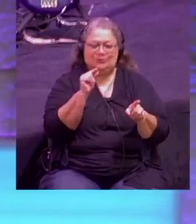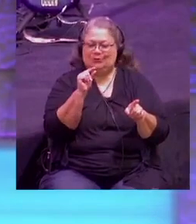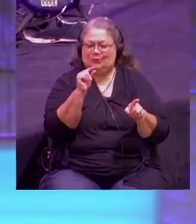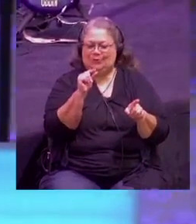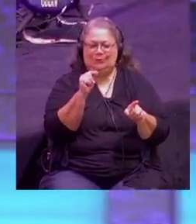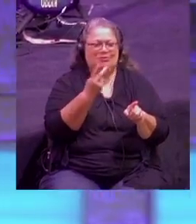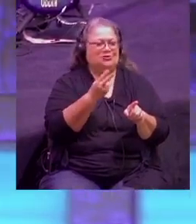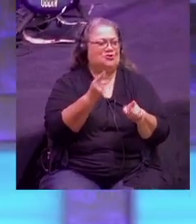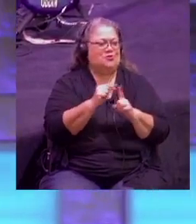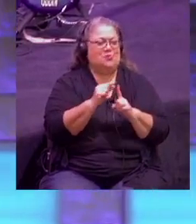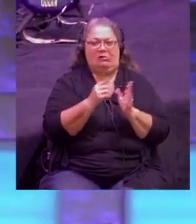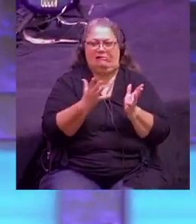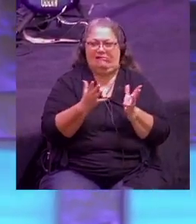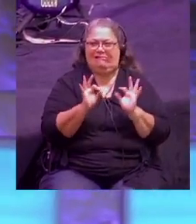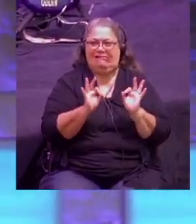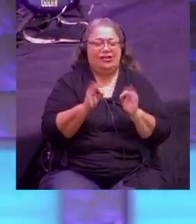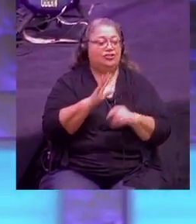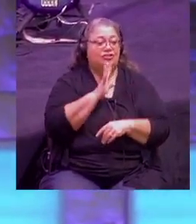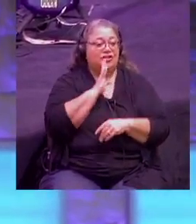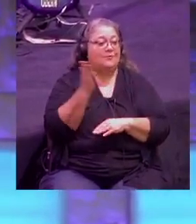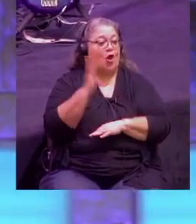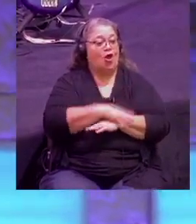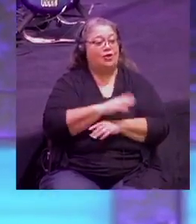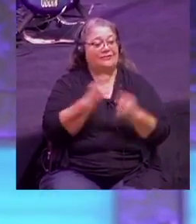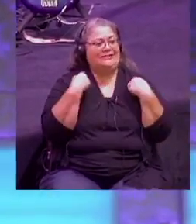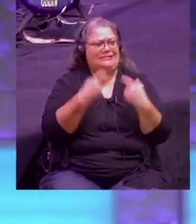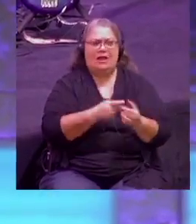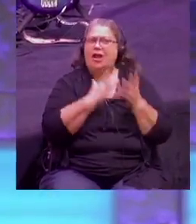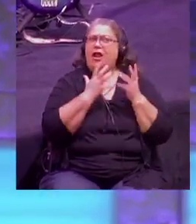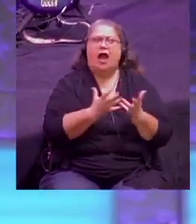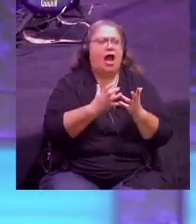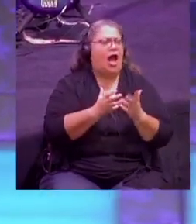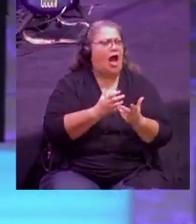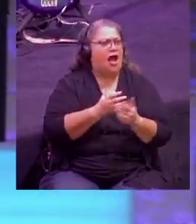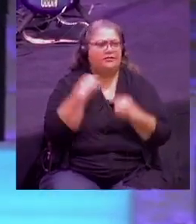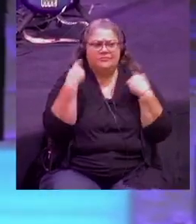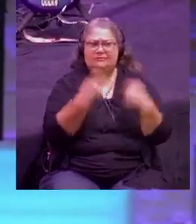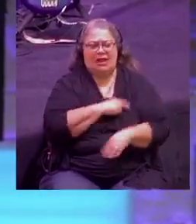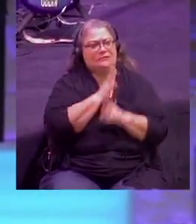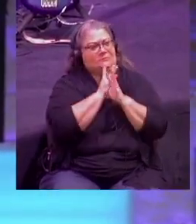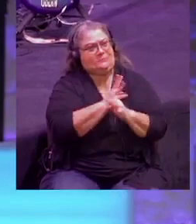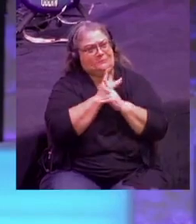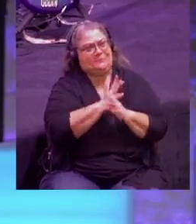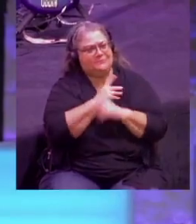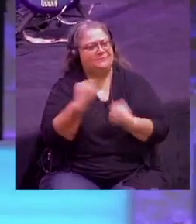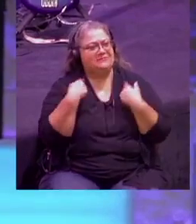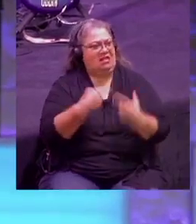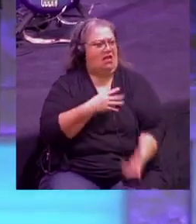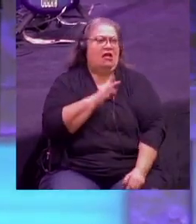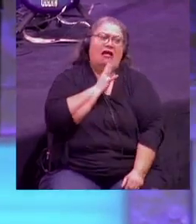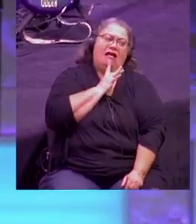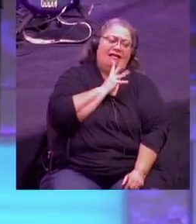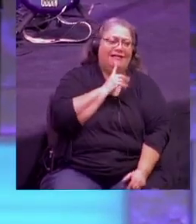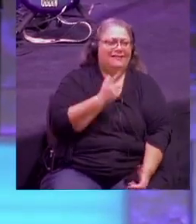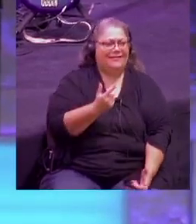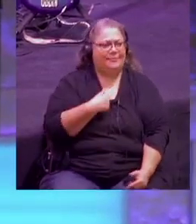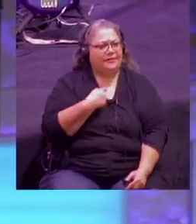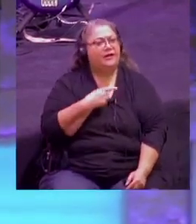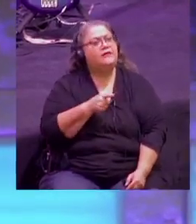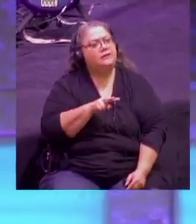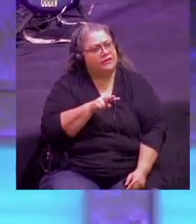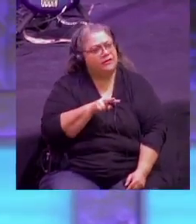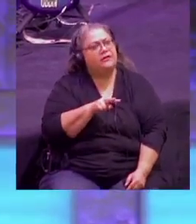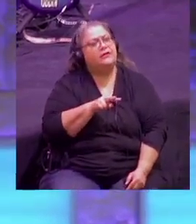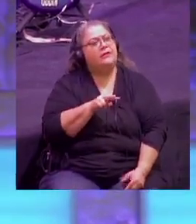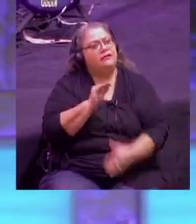That's it. You can talk to me all day. You can be passionate about trying to help me, but if I don't understand the language, you